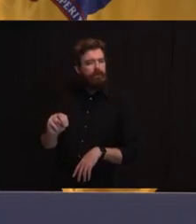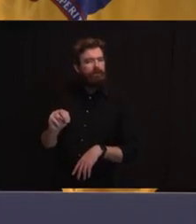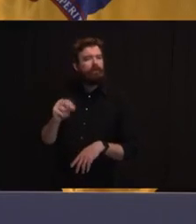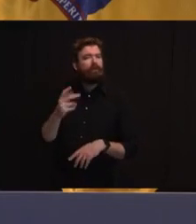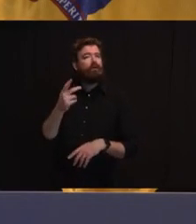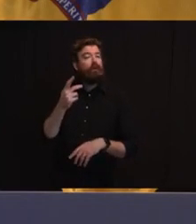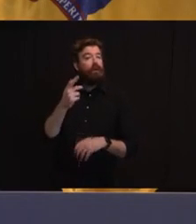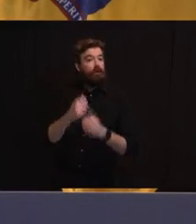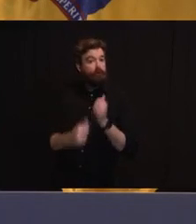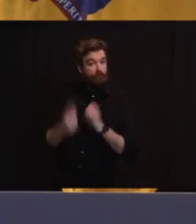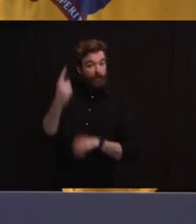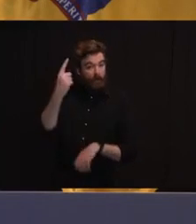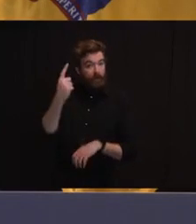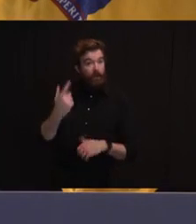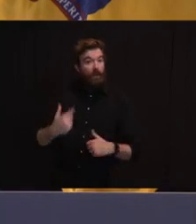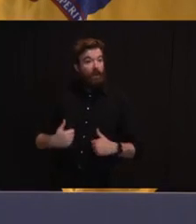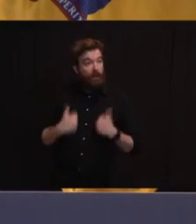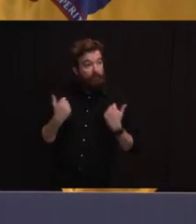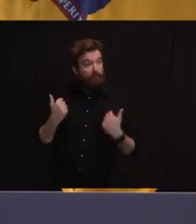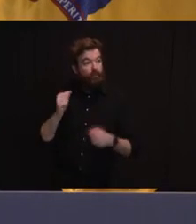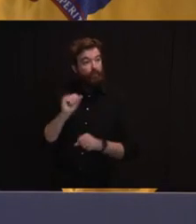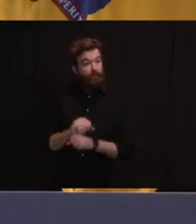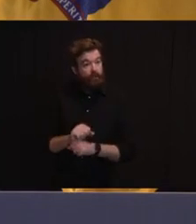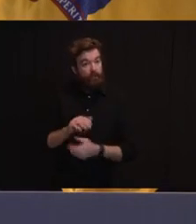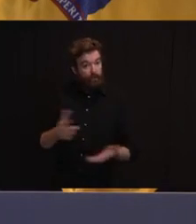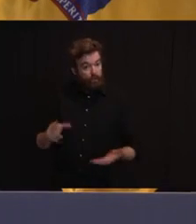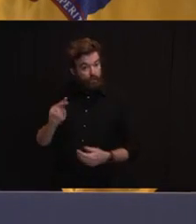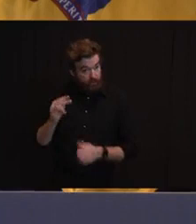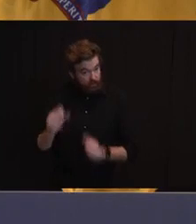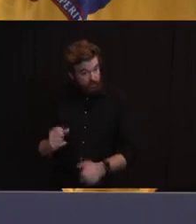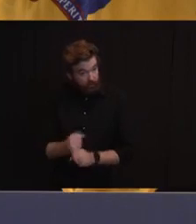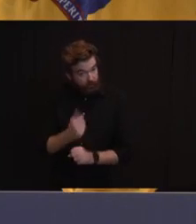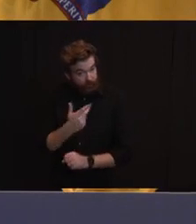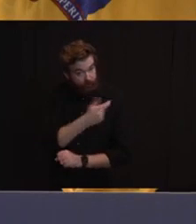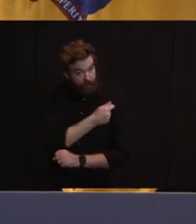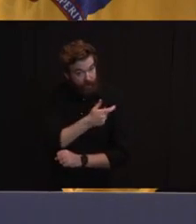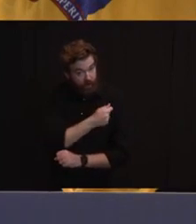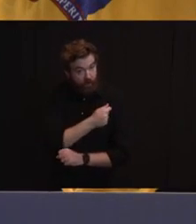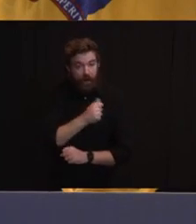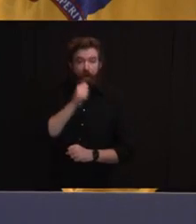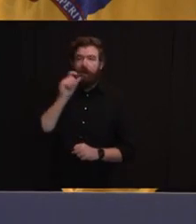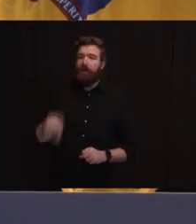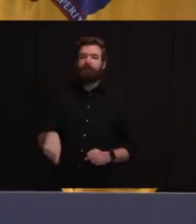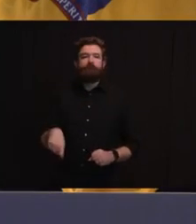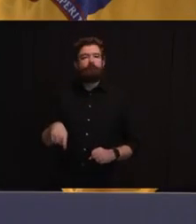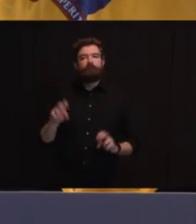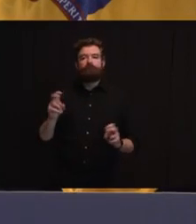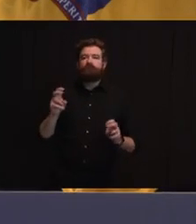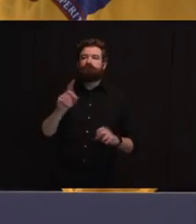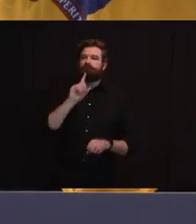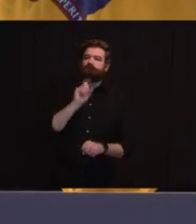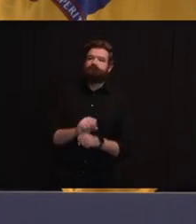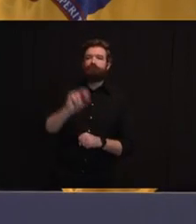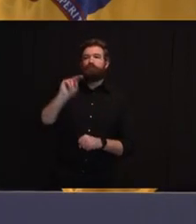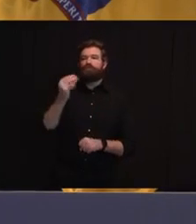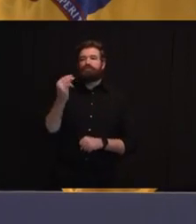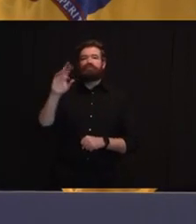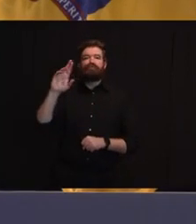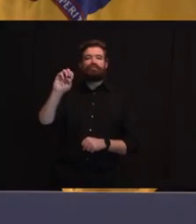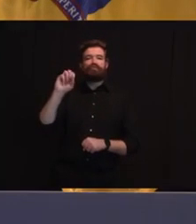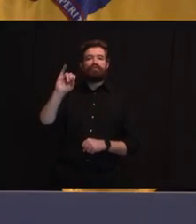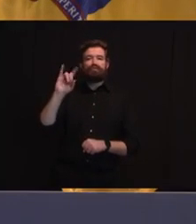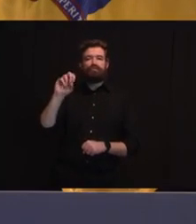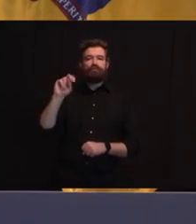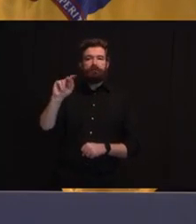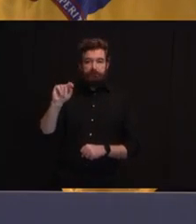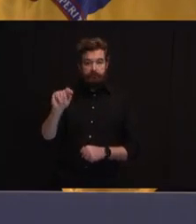Are you aware if New York and Pennsylvania have the same rules, as many of our residents also work in those states, and maybe they could get a